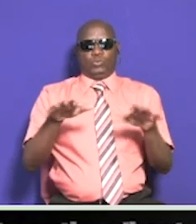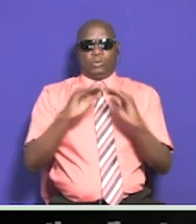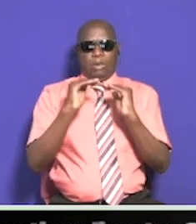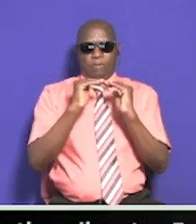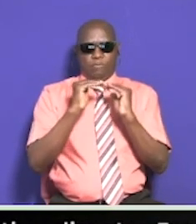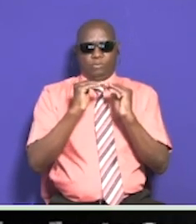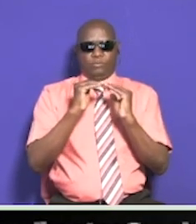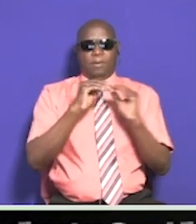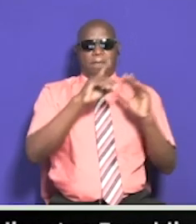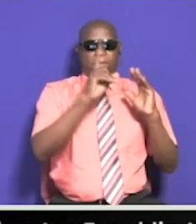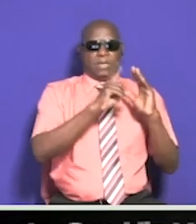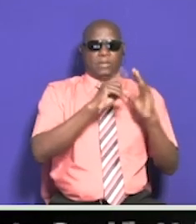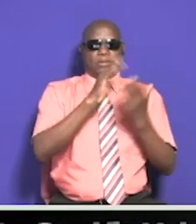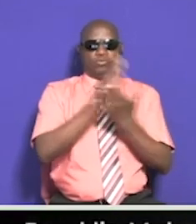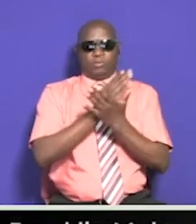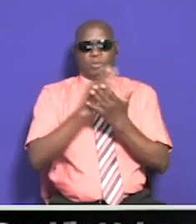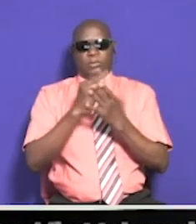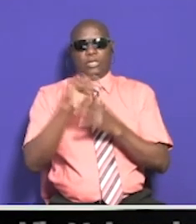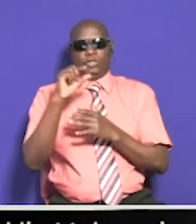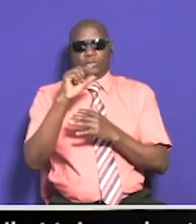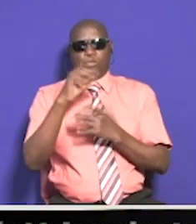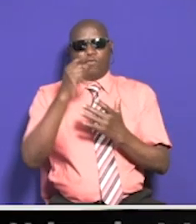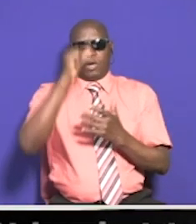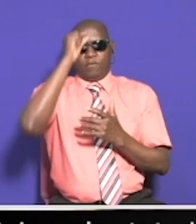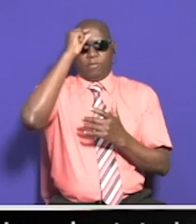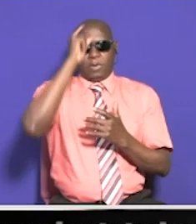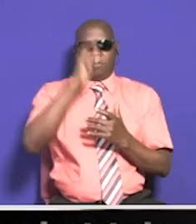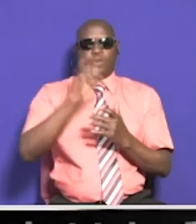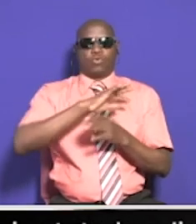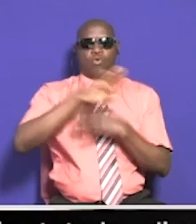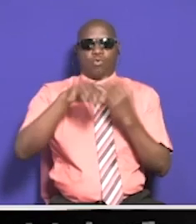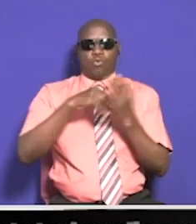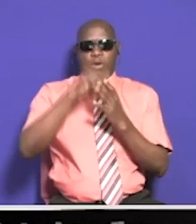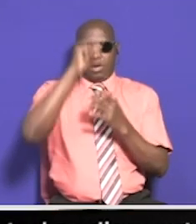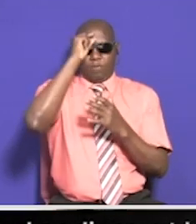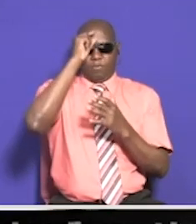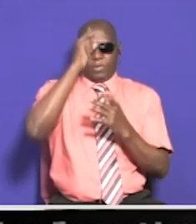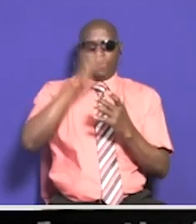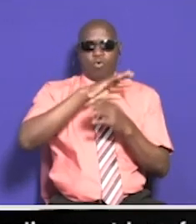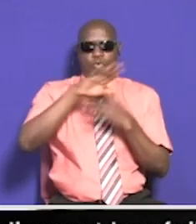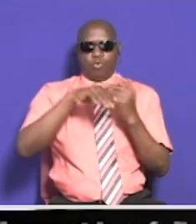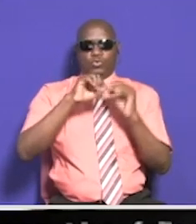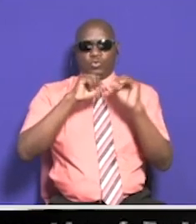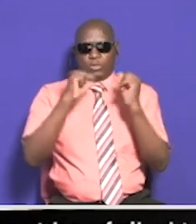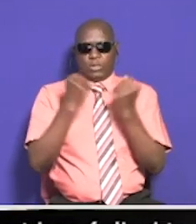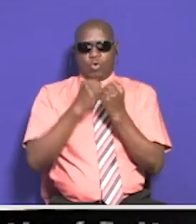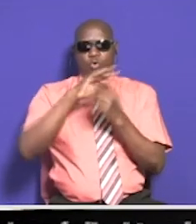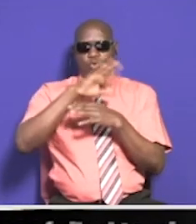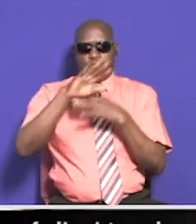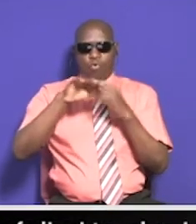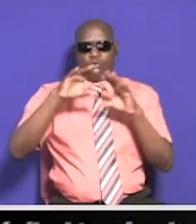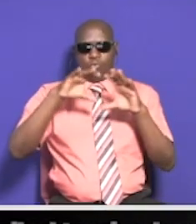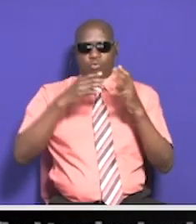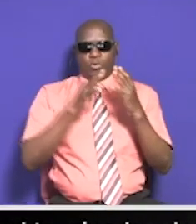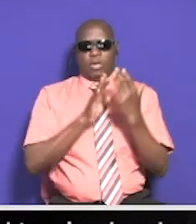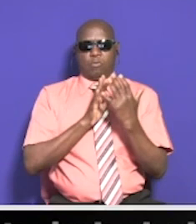all ministries, departments and agencies of government. It has to be an all government, all society, all community approach.